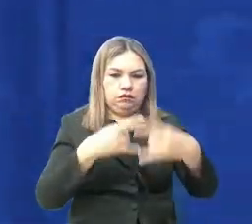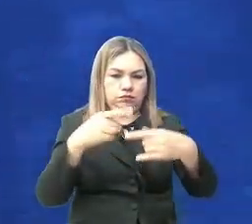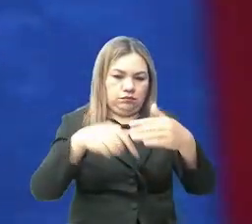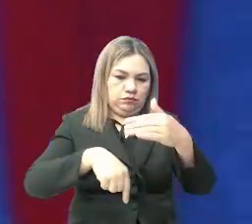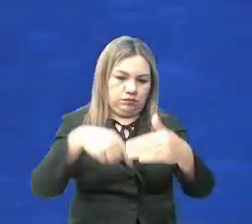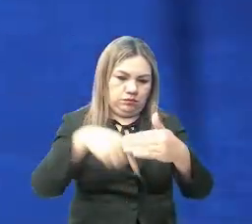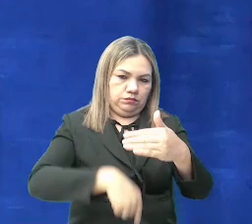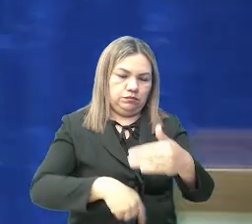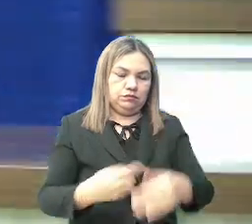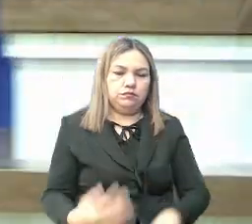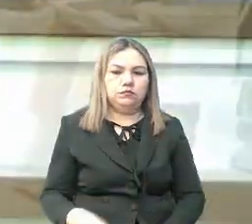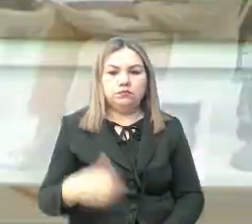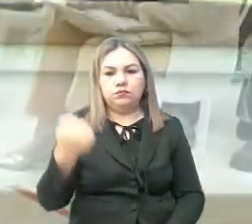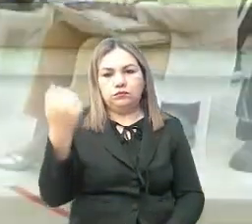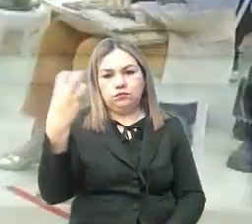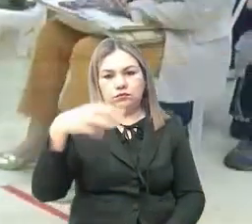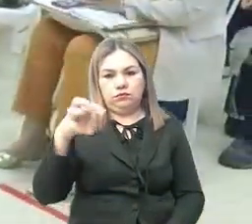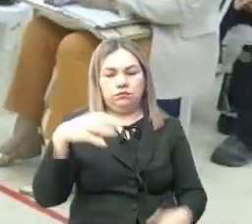amen?